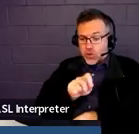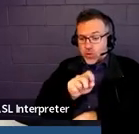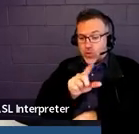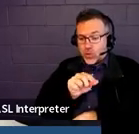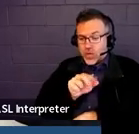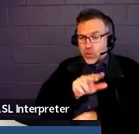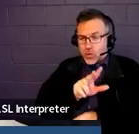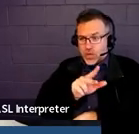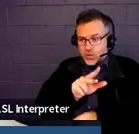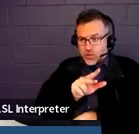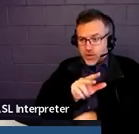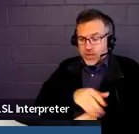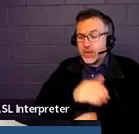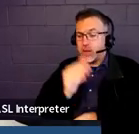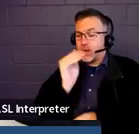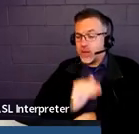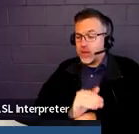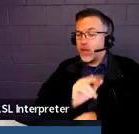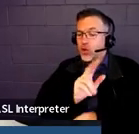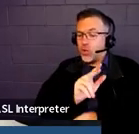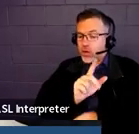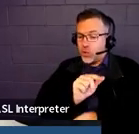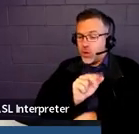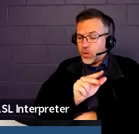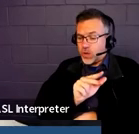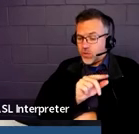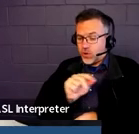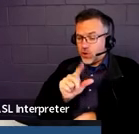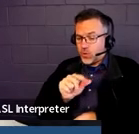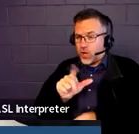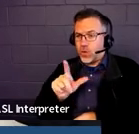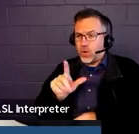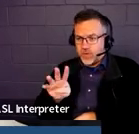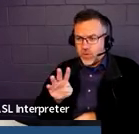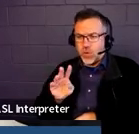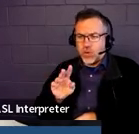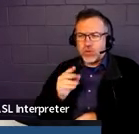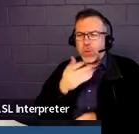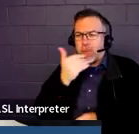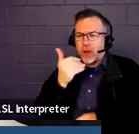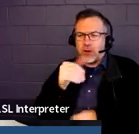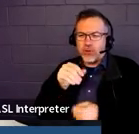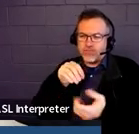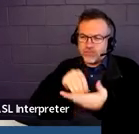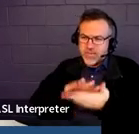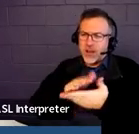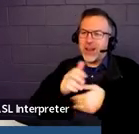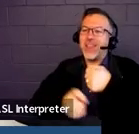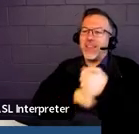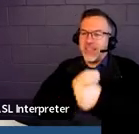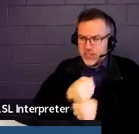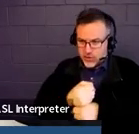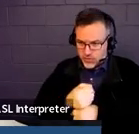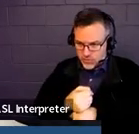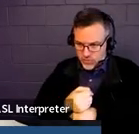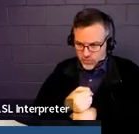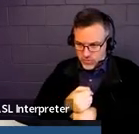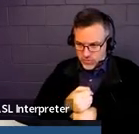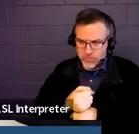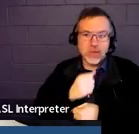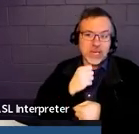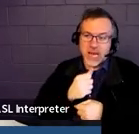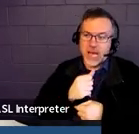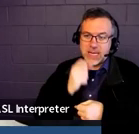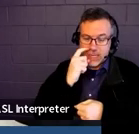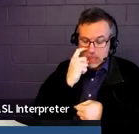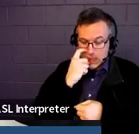certainly open to that. Mm-hmm. So we are identifying best practice at this point, mm-hmm. right? That is the